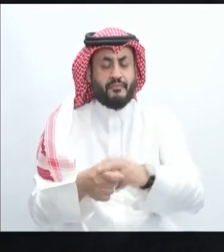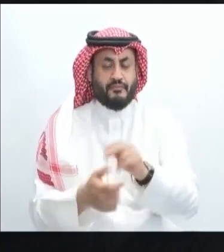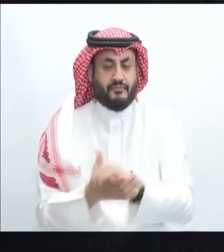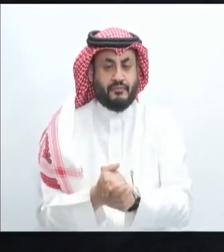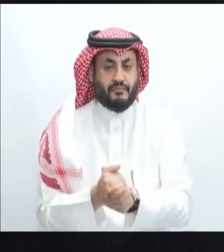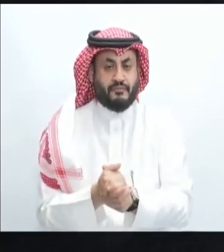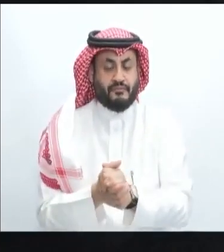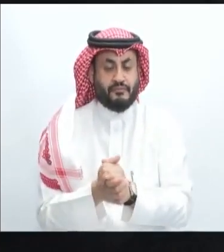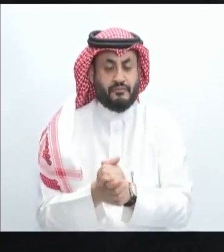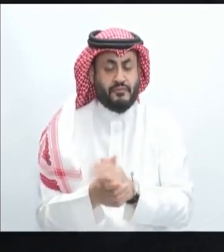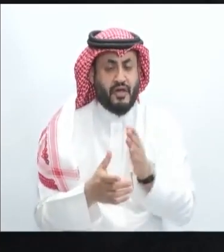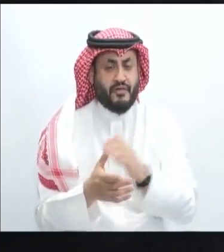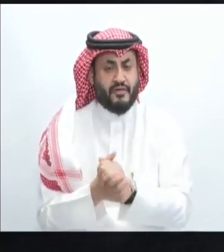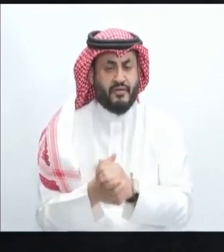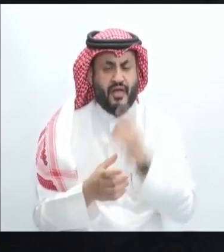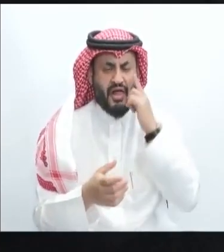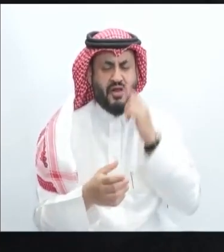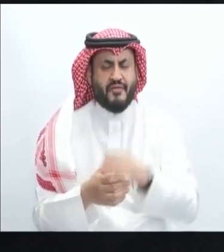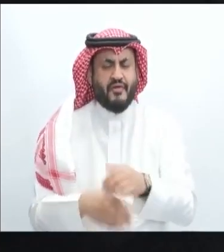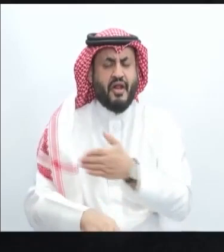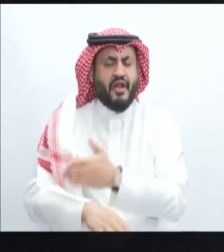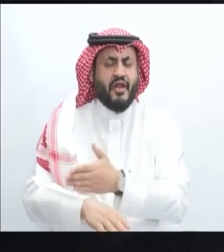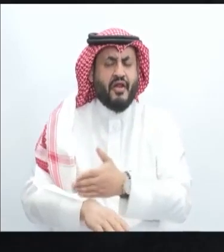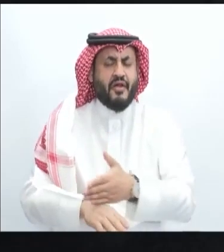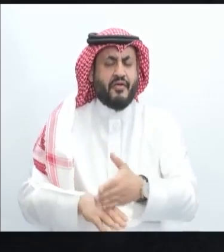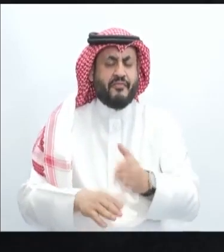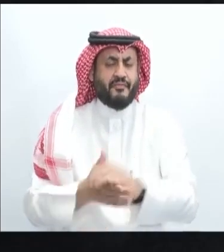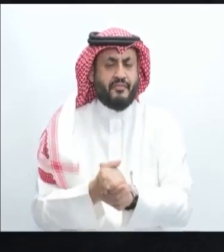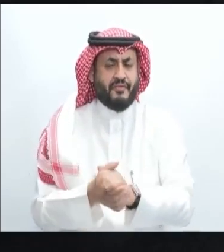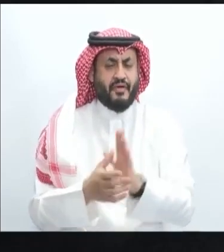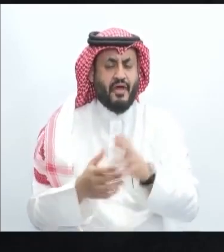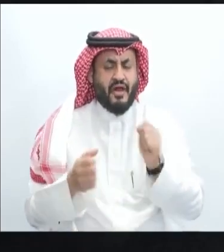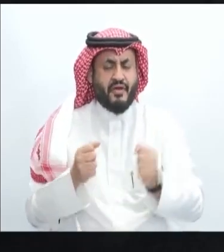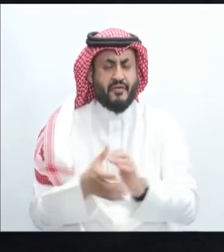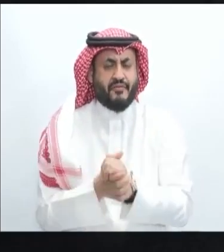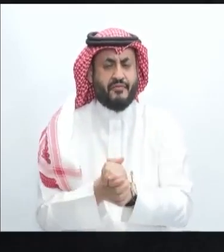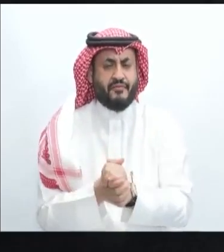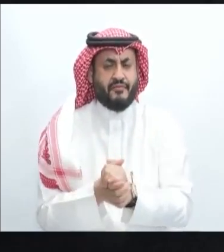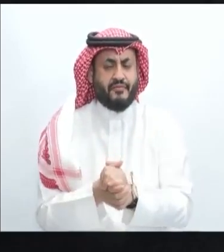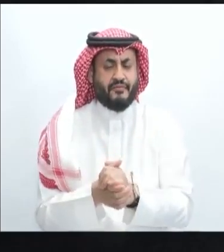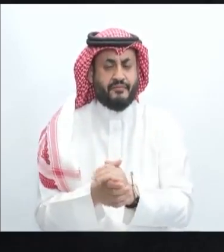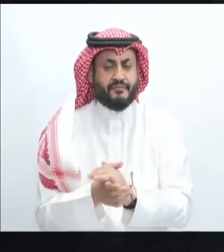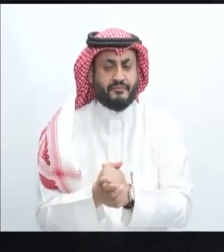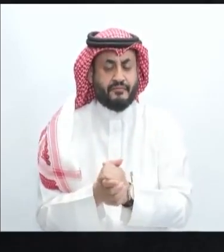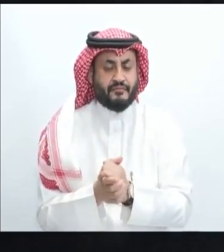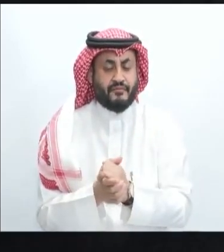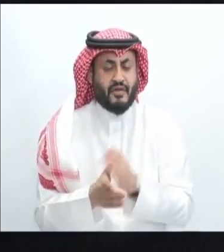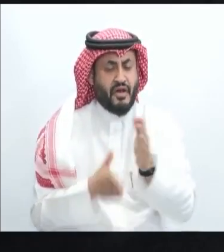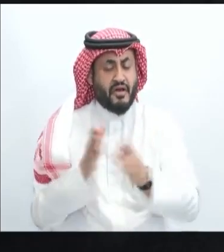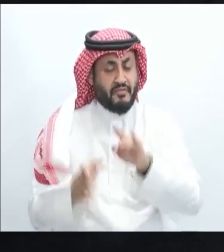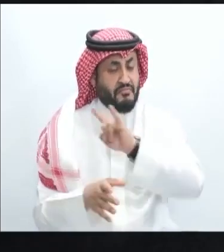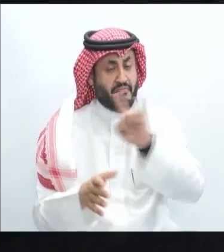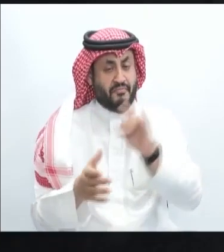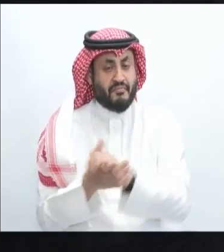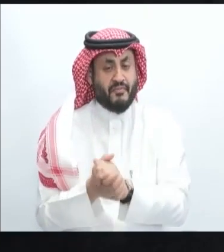will make us lazy. This is will make us not willing to do some exercises, maybe doing our